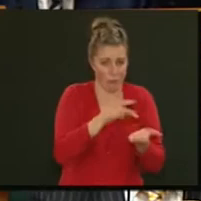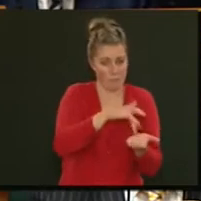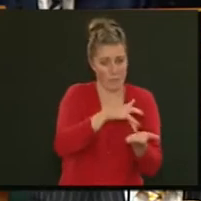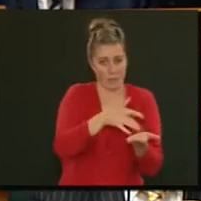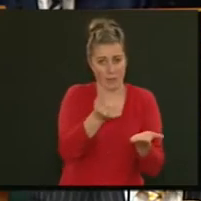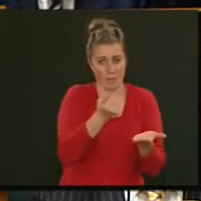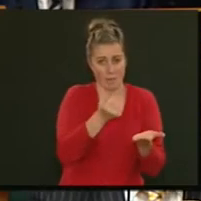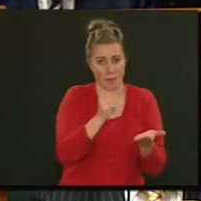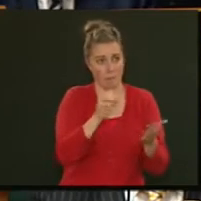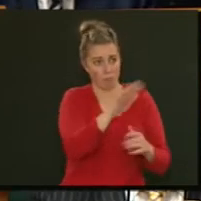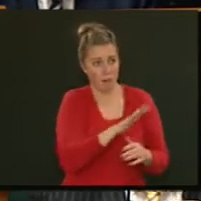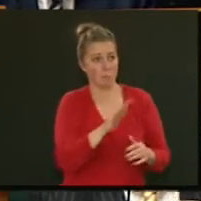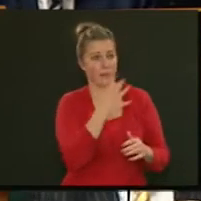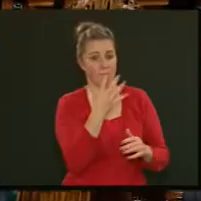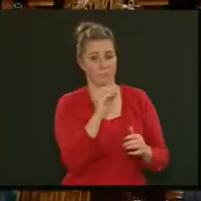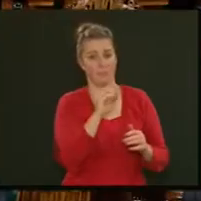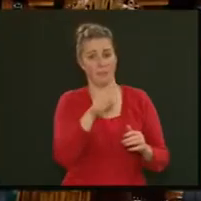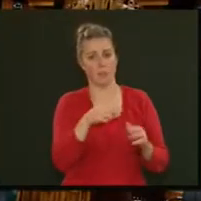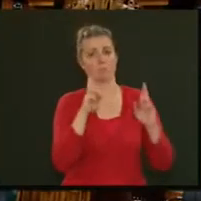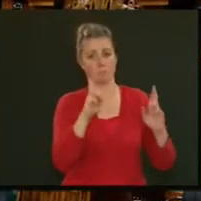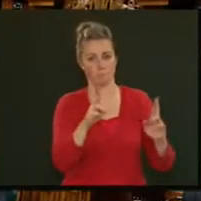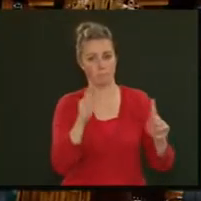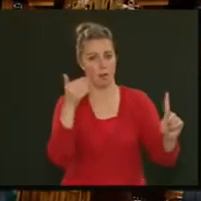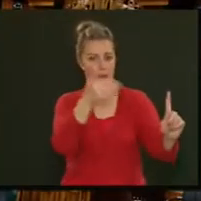around 50,000.